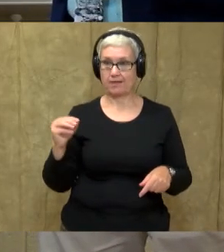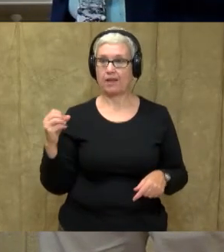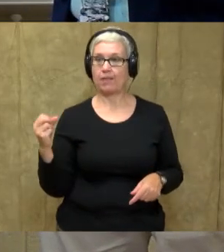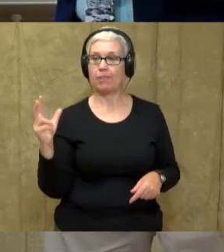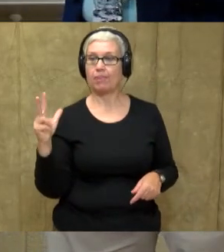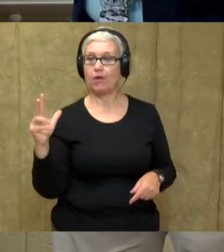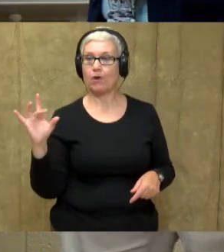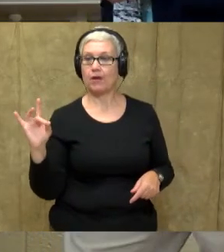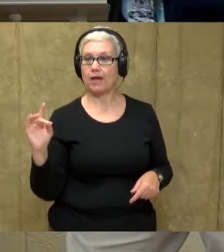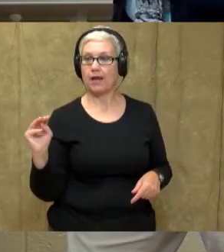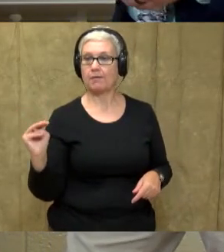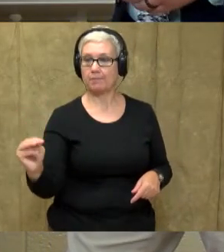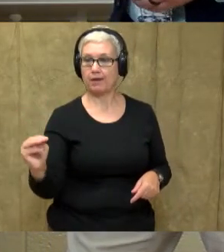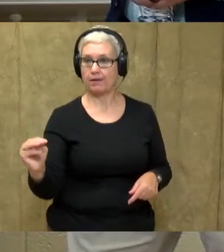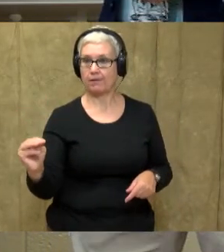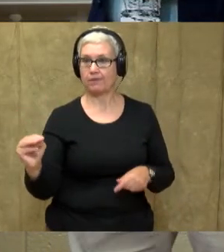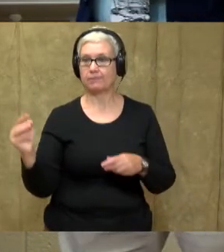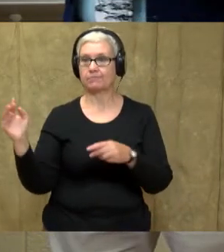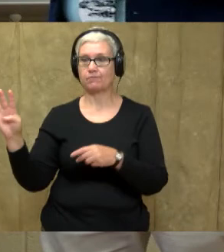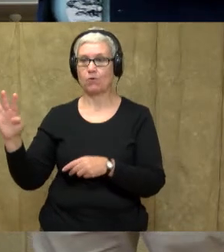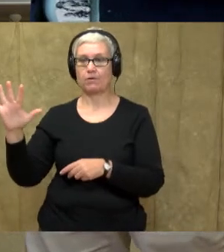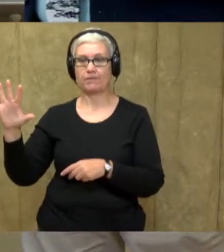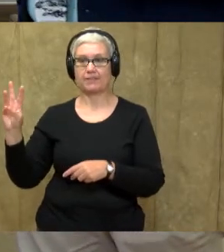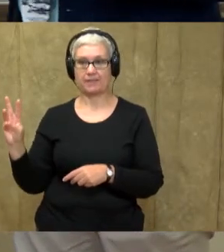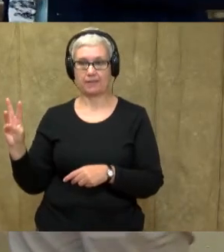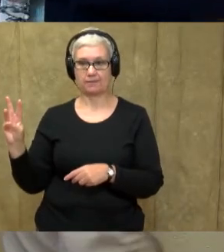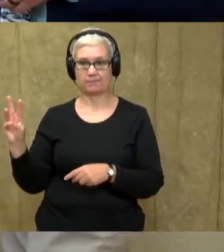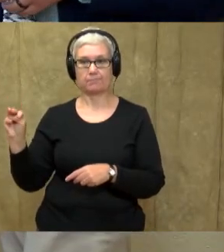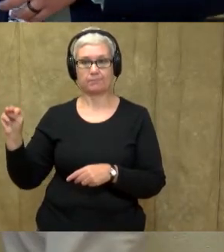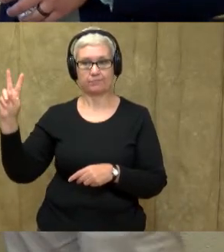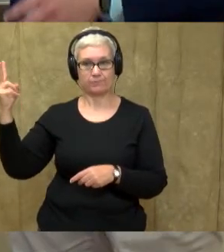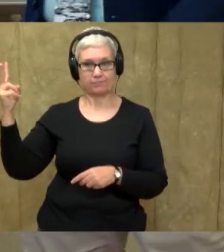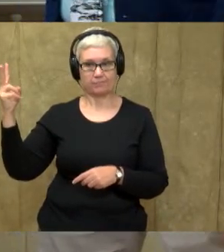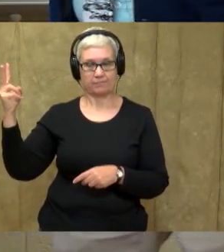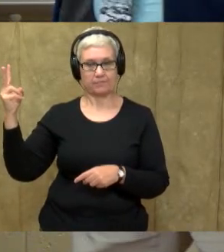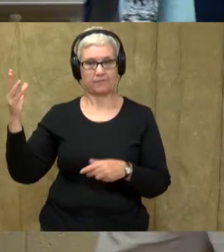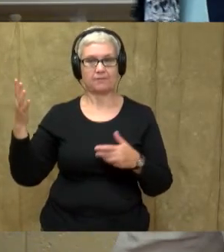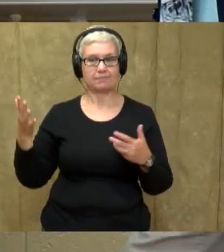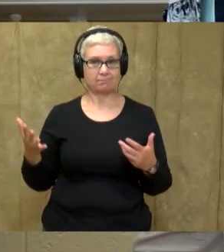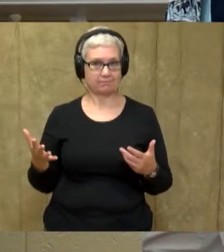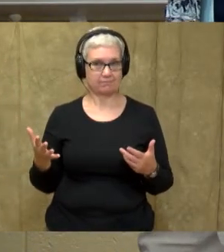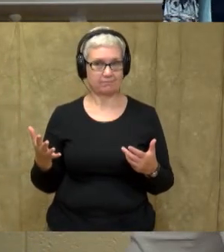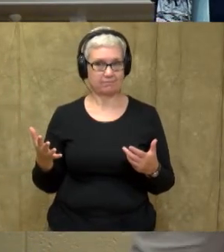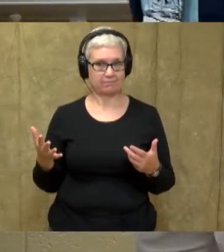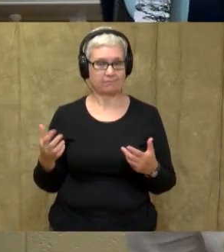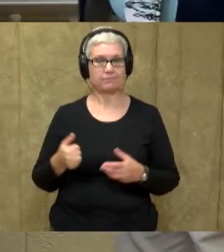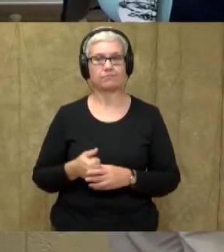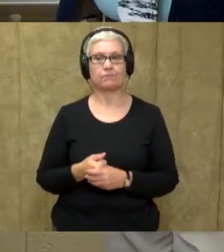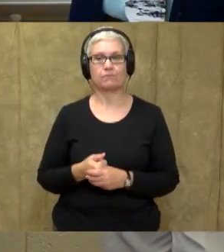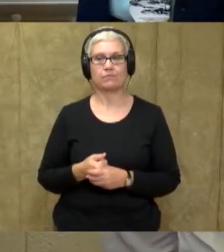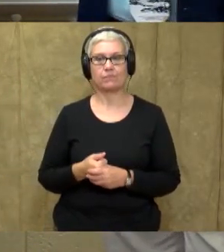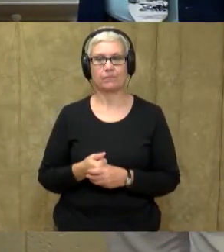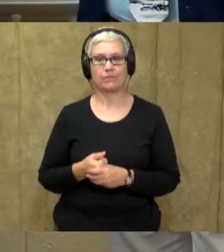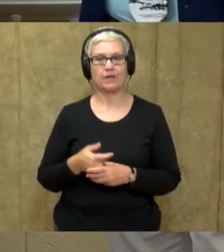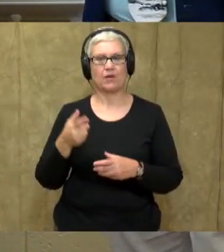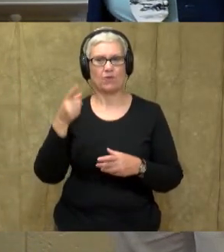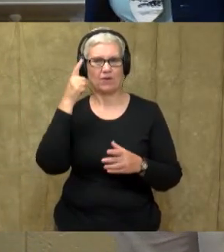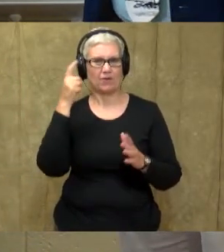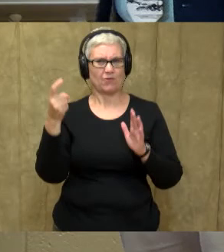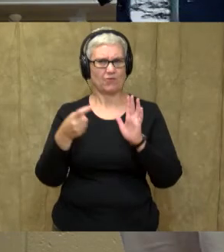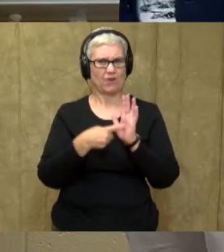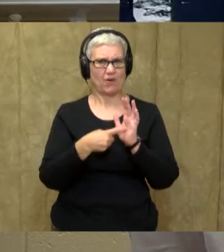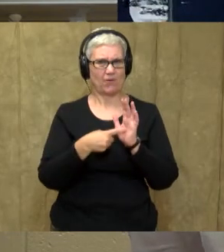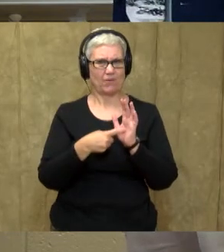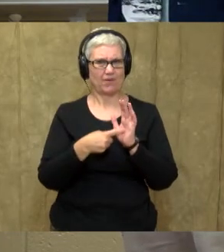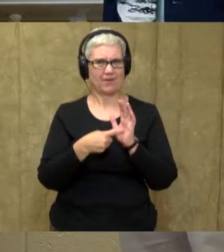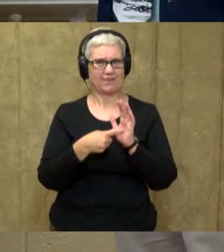land, 38 meters wide, and an area of 456 meters squared. So I want to take a look at what we might be noticing in